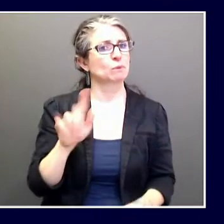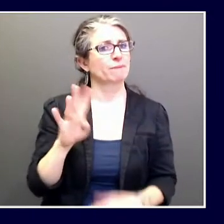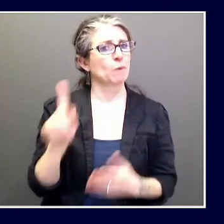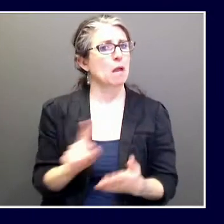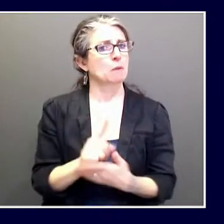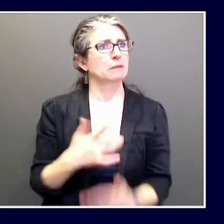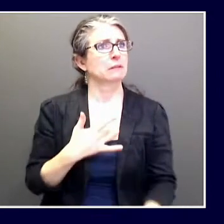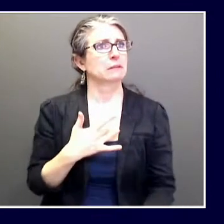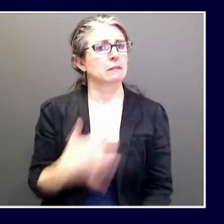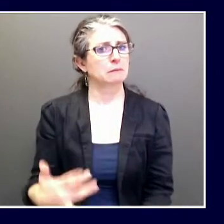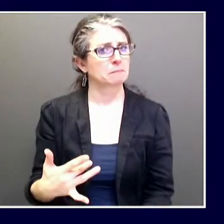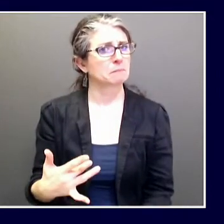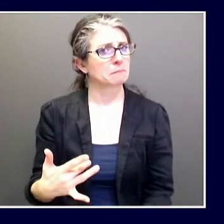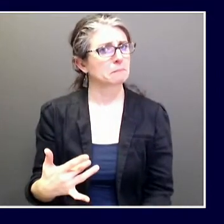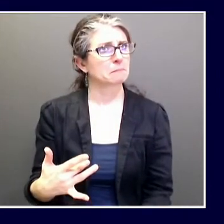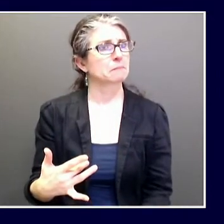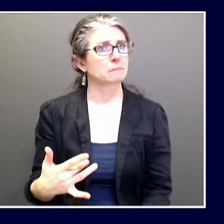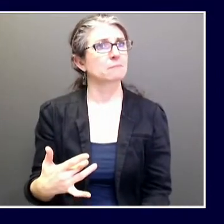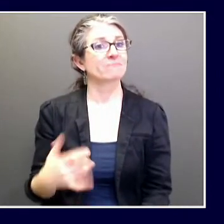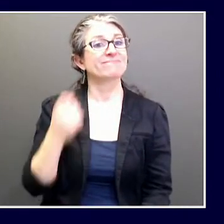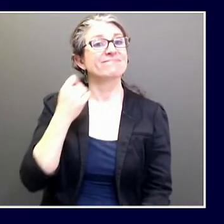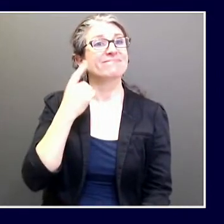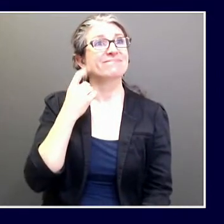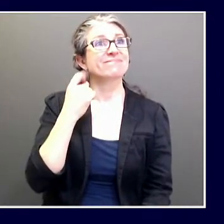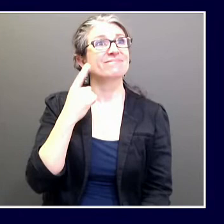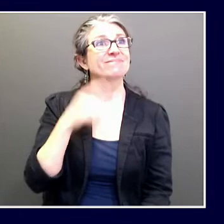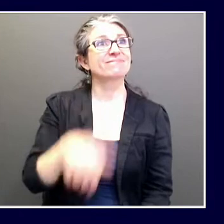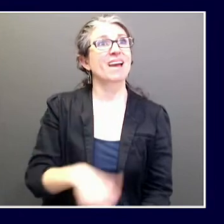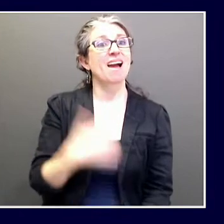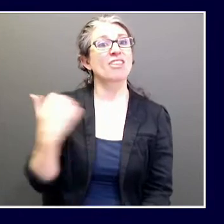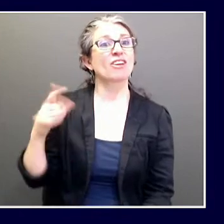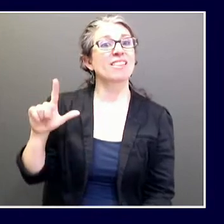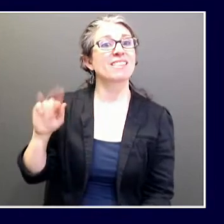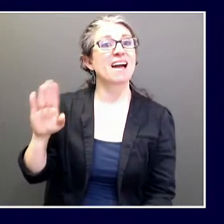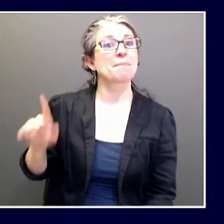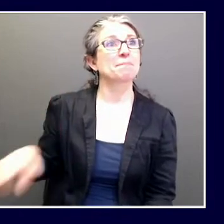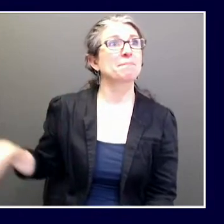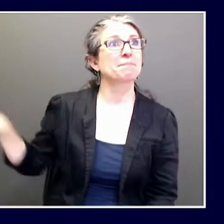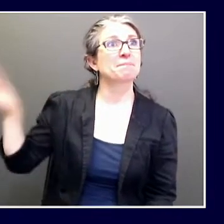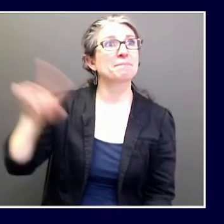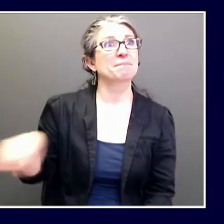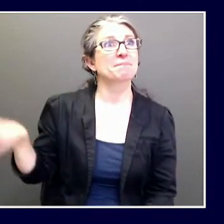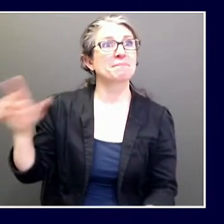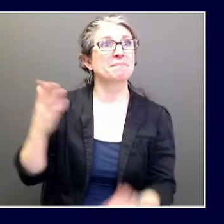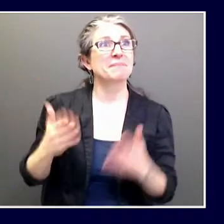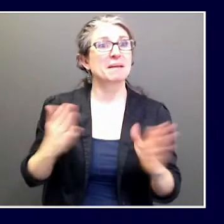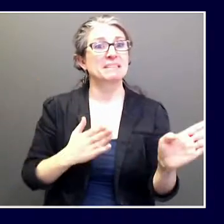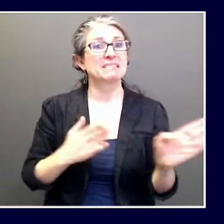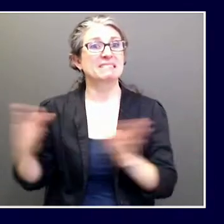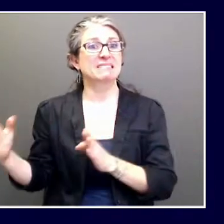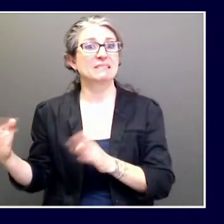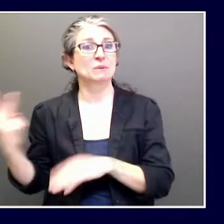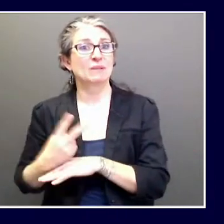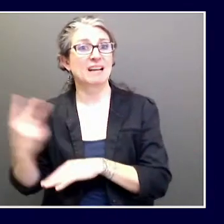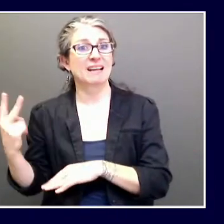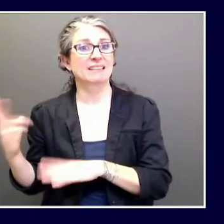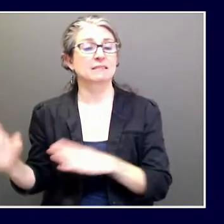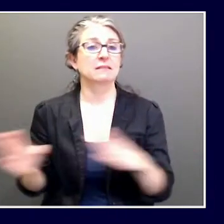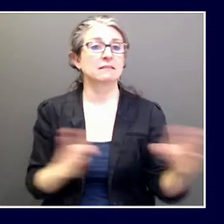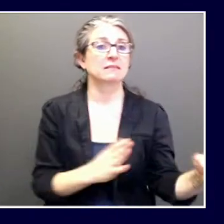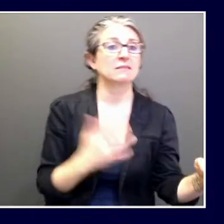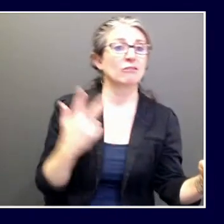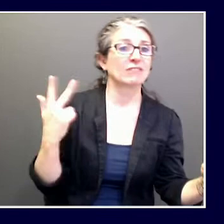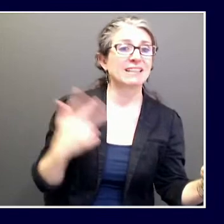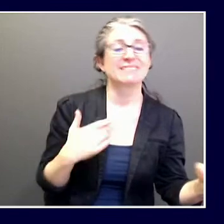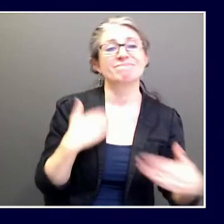laboratories, national laboratories, as well as others in Maine, turnaround times have been on the 2+ day mark. I think, and from what